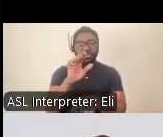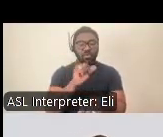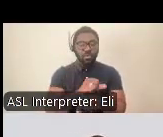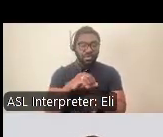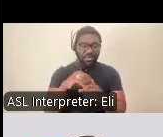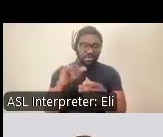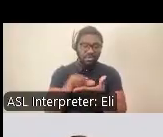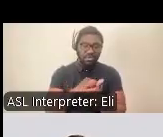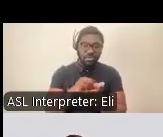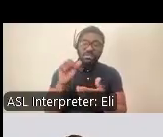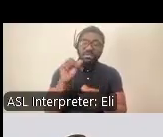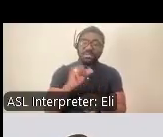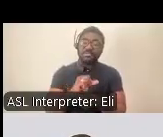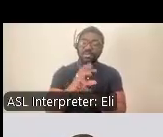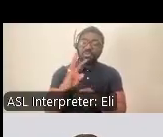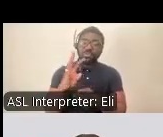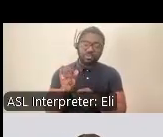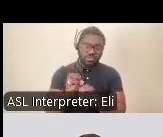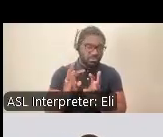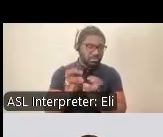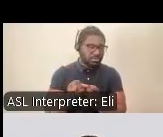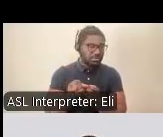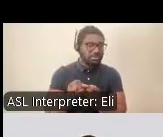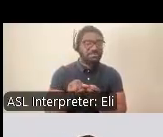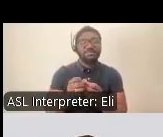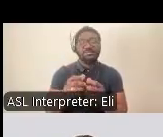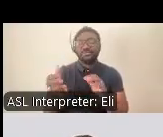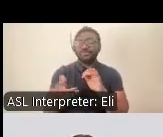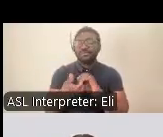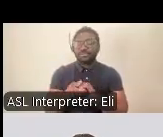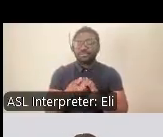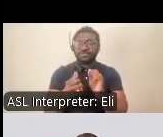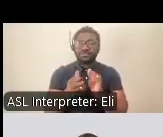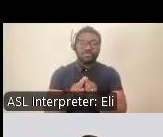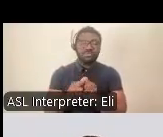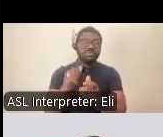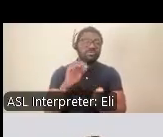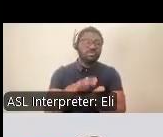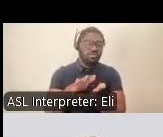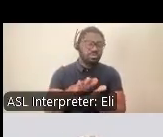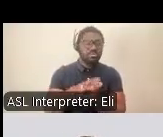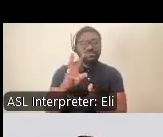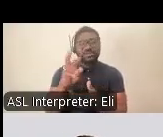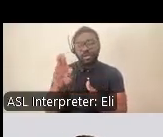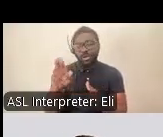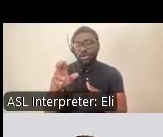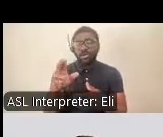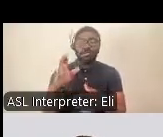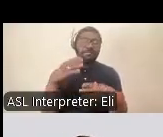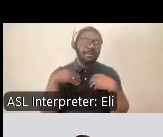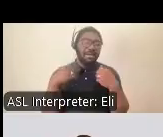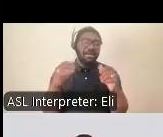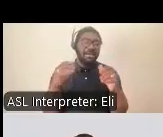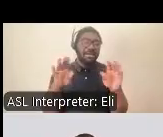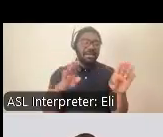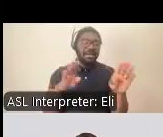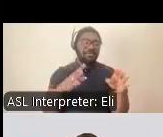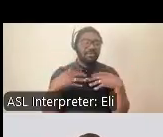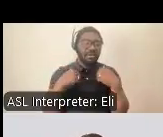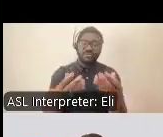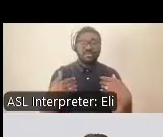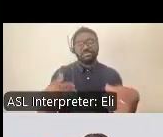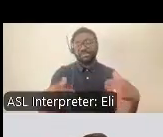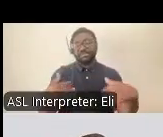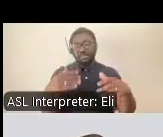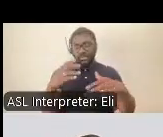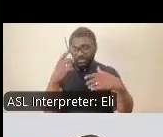employer workshops to the partnerships over schools and vocational rehabilitation and with behavioral health providers. I just really thought